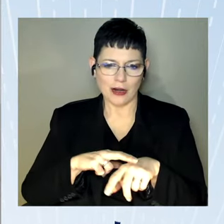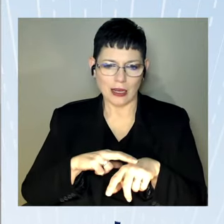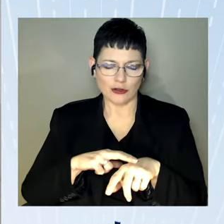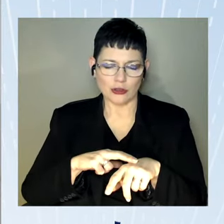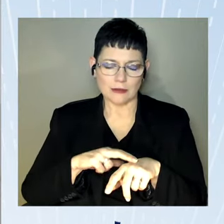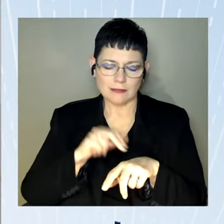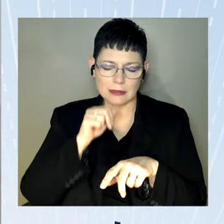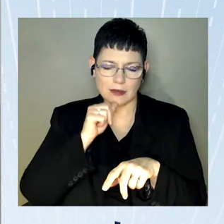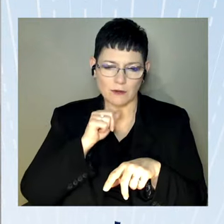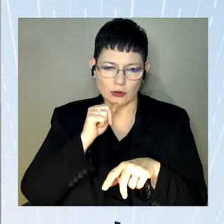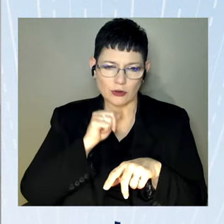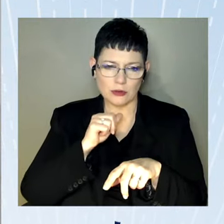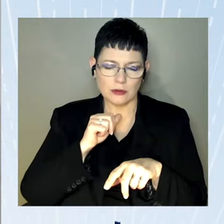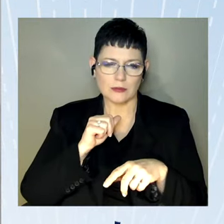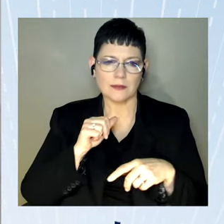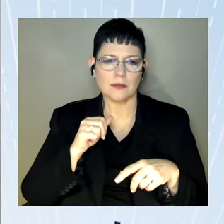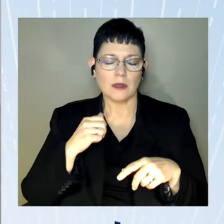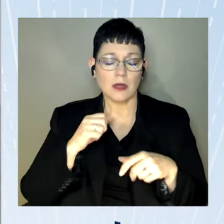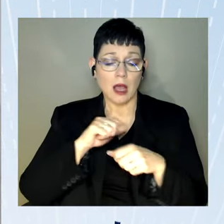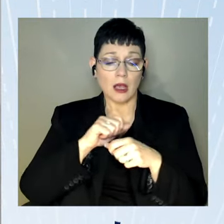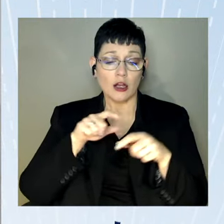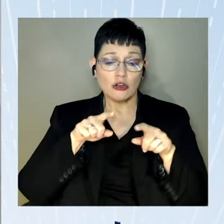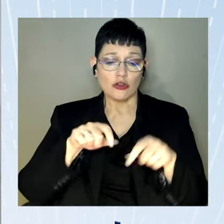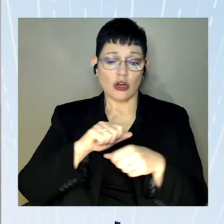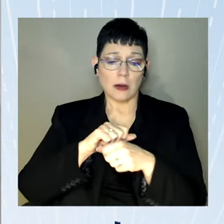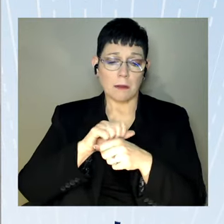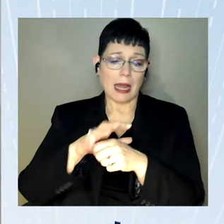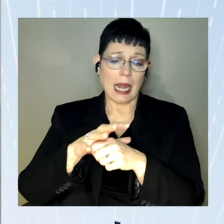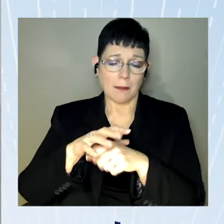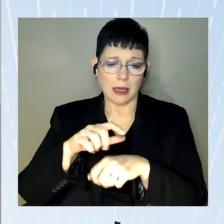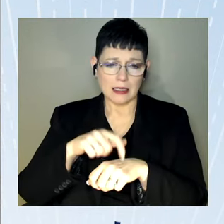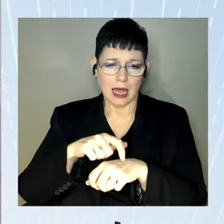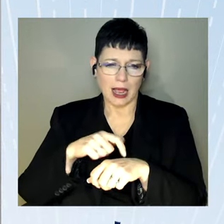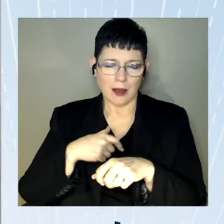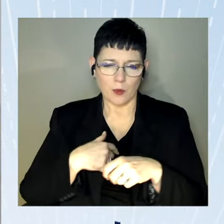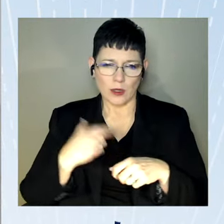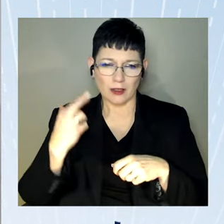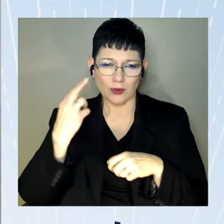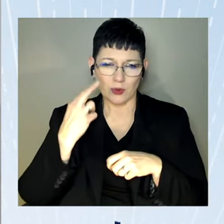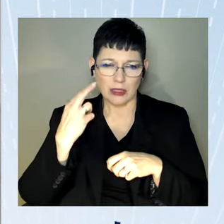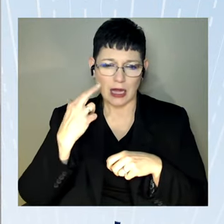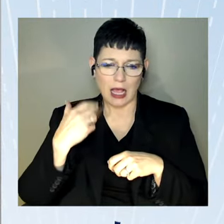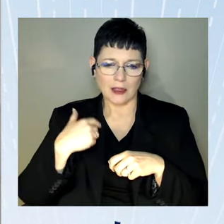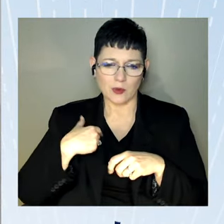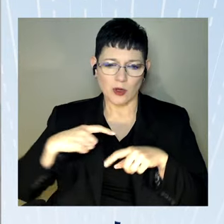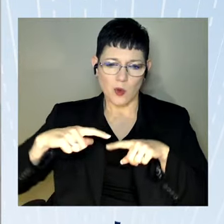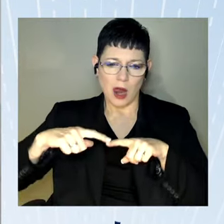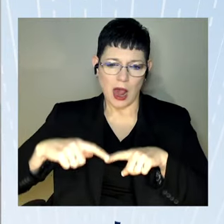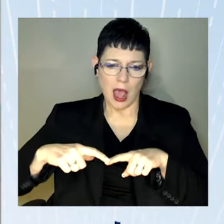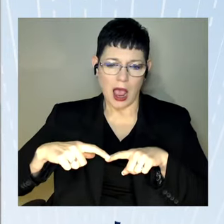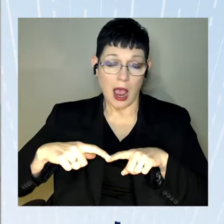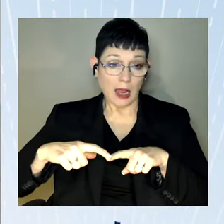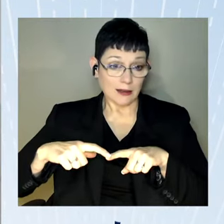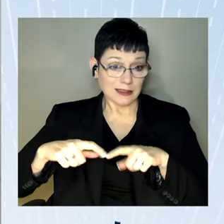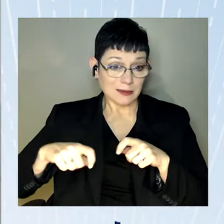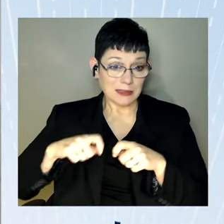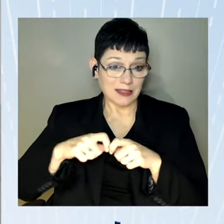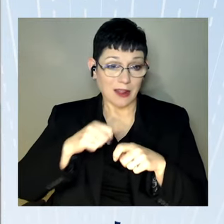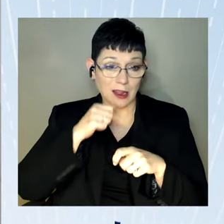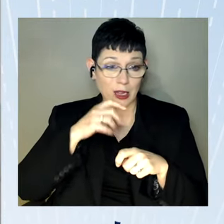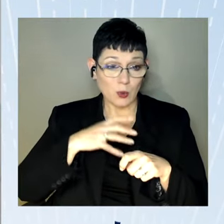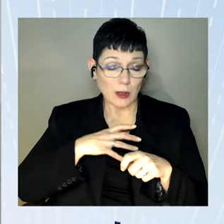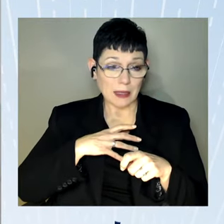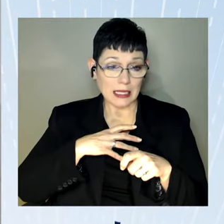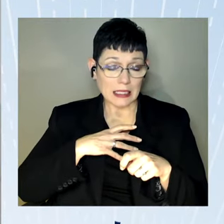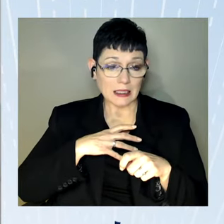We saw during the pandemic how much we rely, particularly on women, to do the paid and unpaid